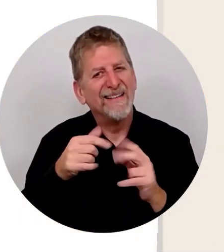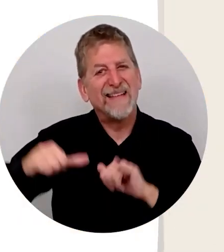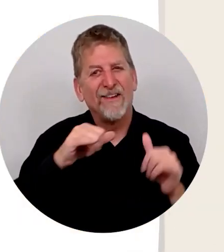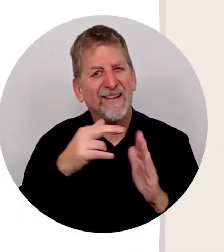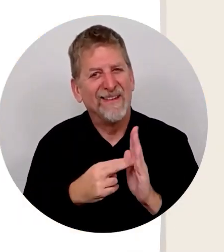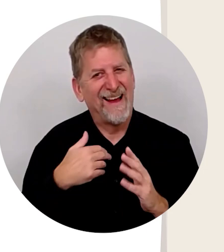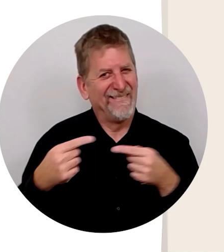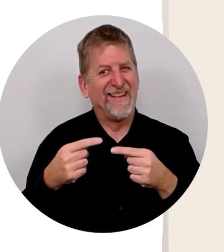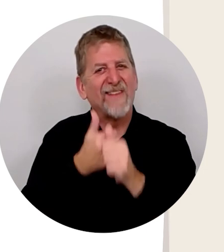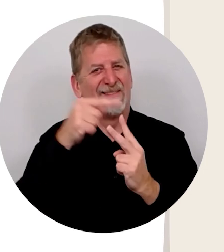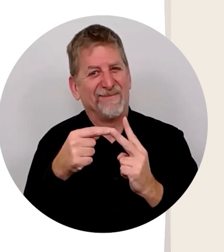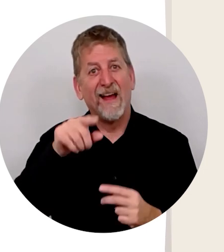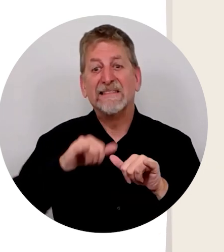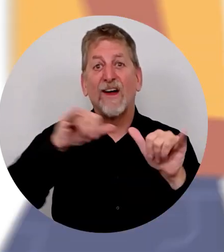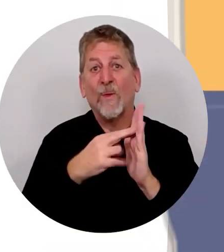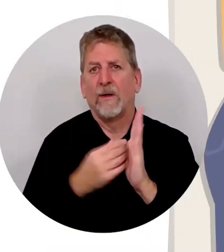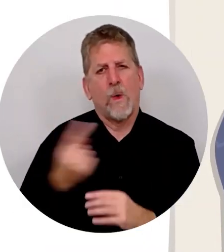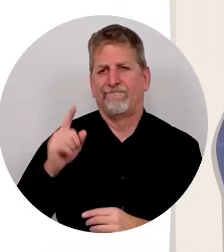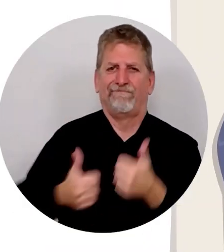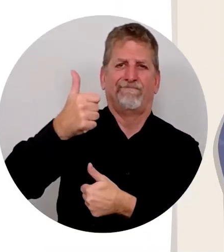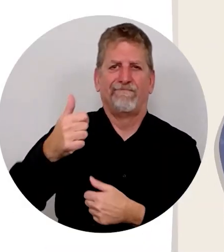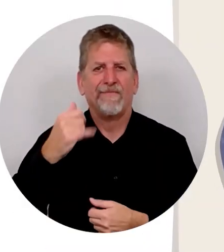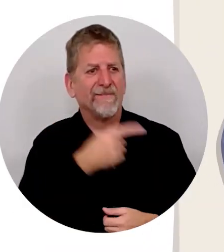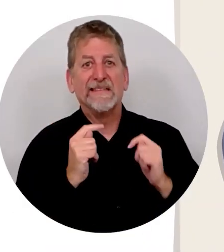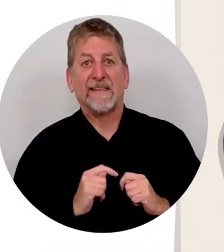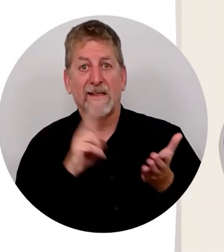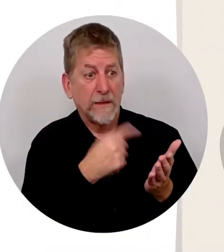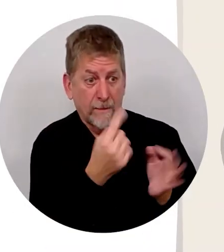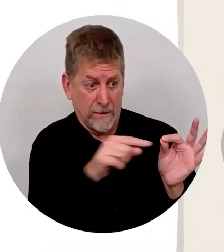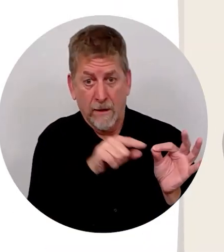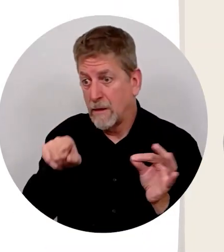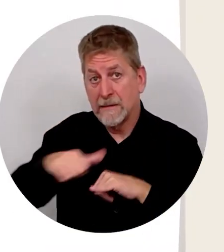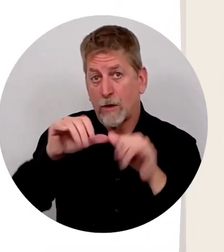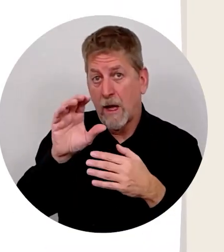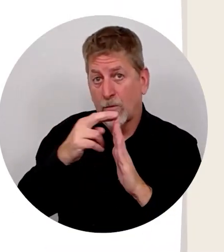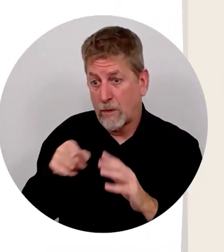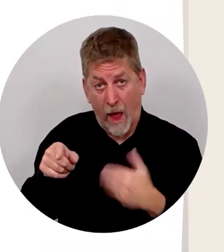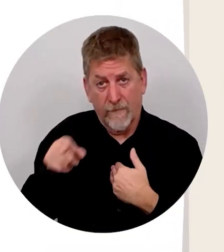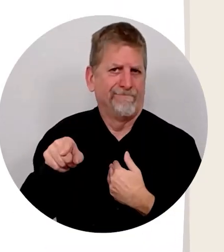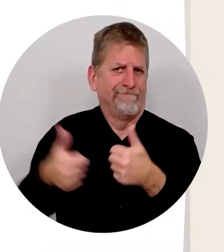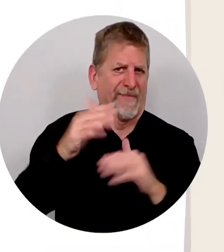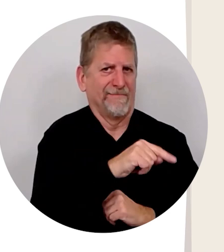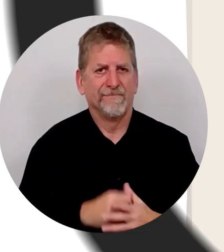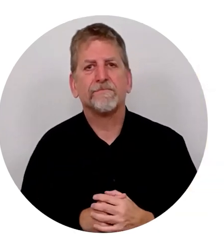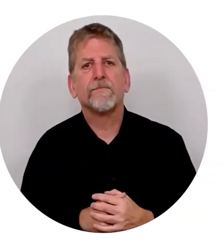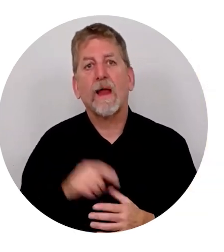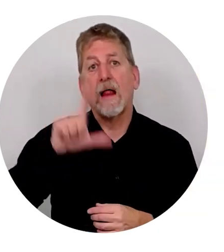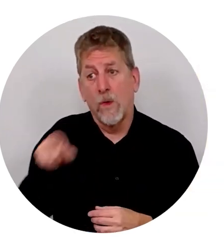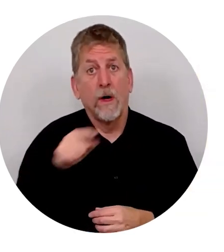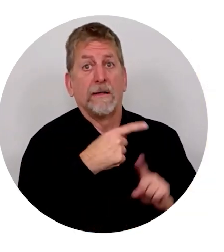conditions always win. Landlords and tenants should both be familiar with the standard conditions to help ensure a happy